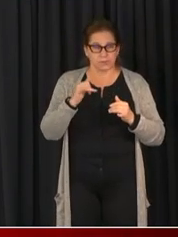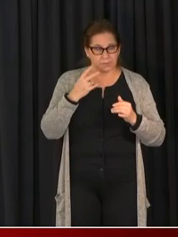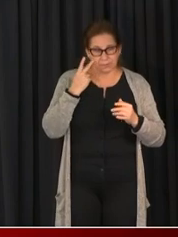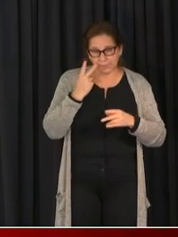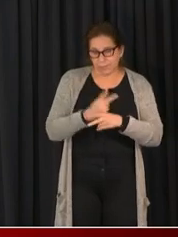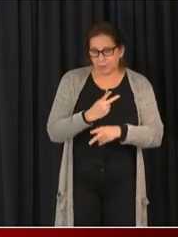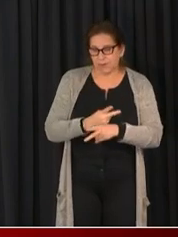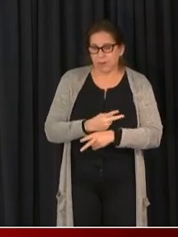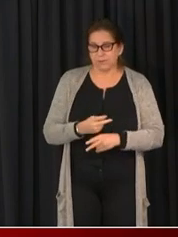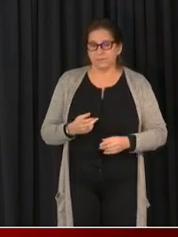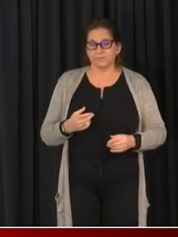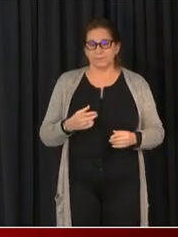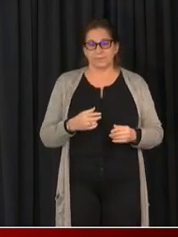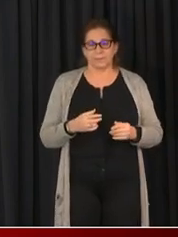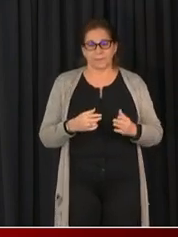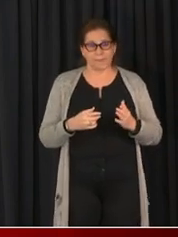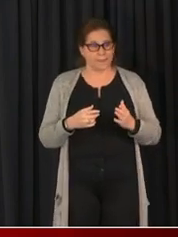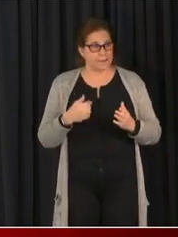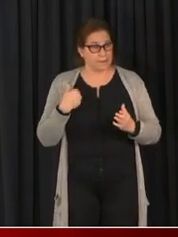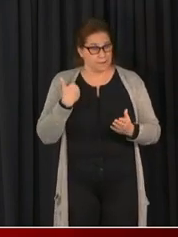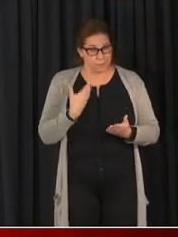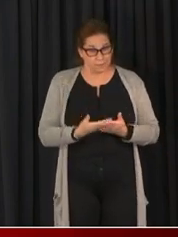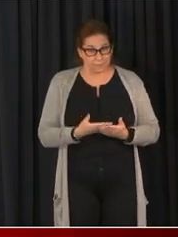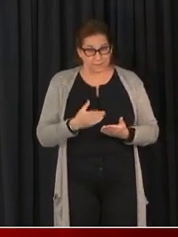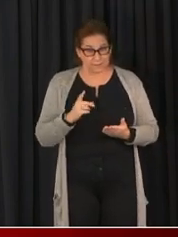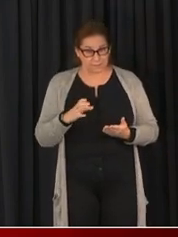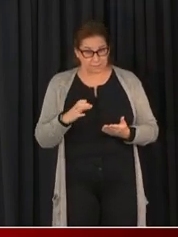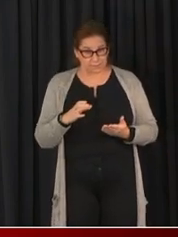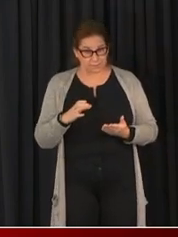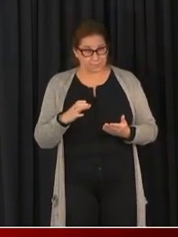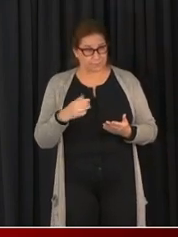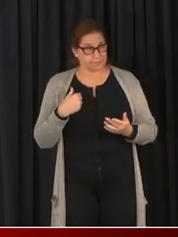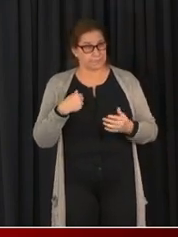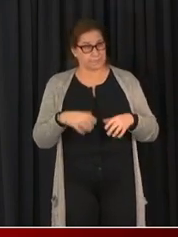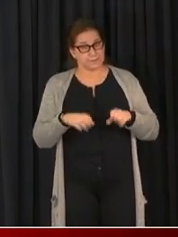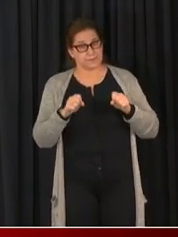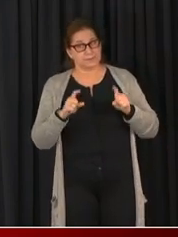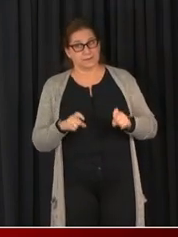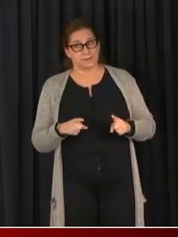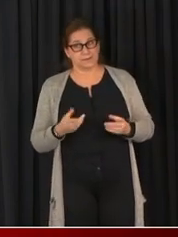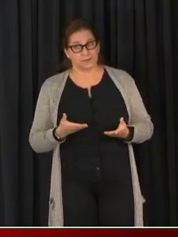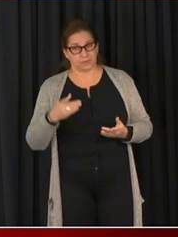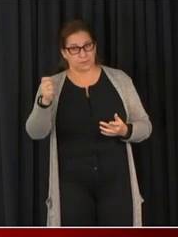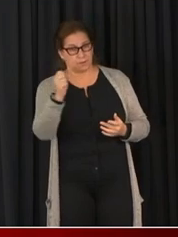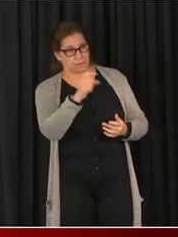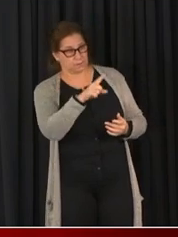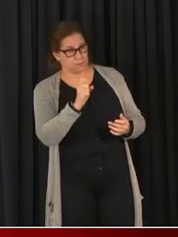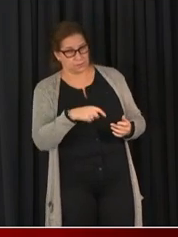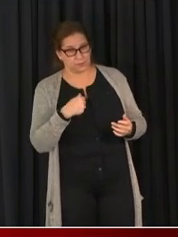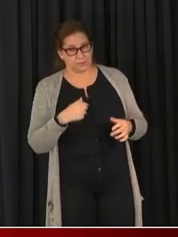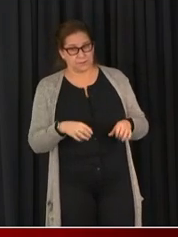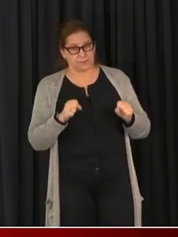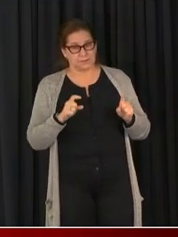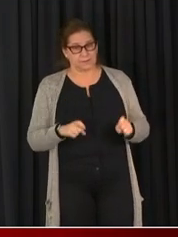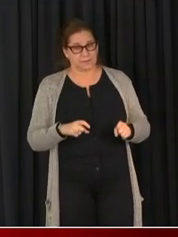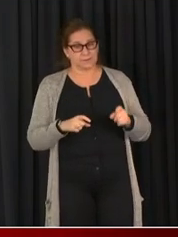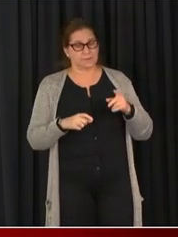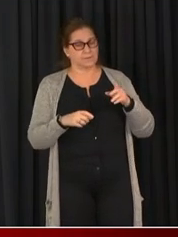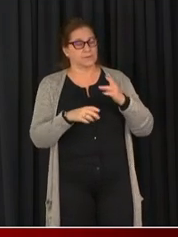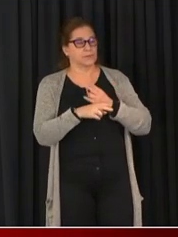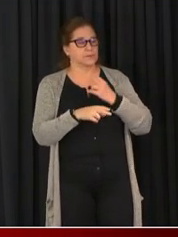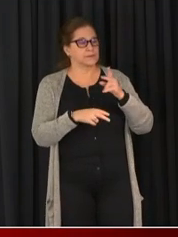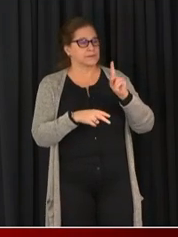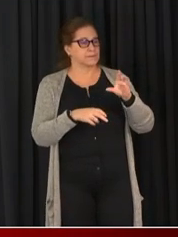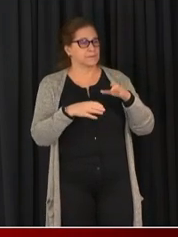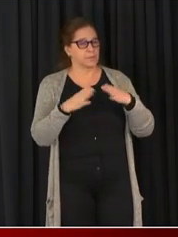Go through the steps here. So they get here, they get tested once they're here. Is that something that they can do at the district's public testing sites?